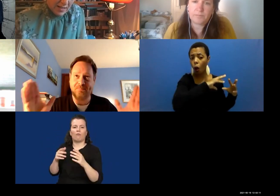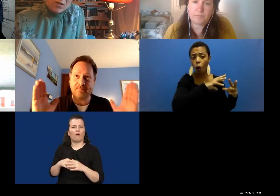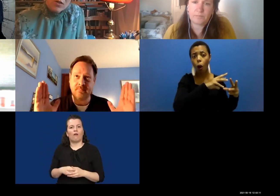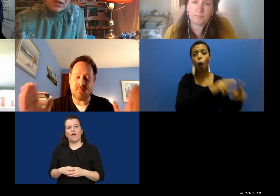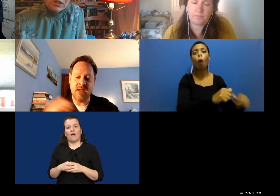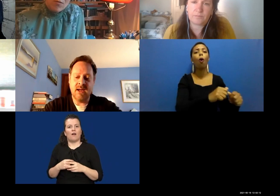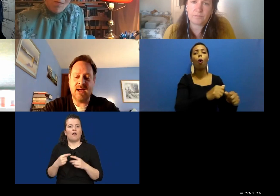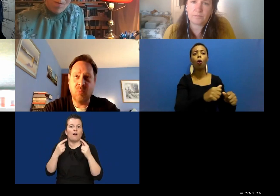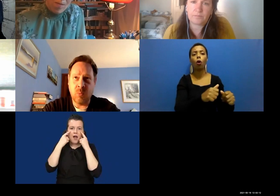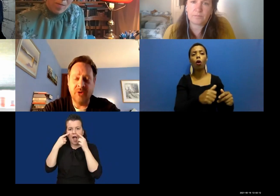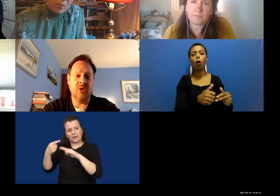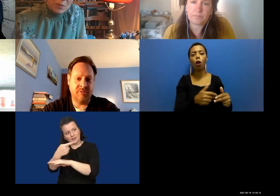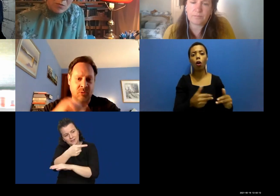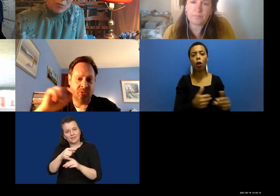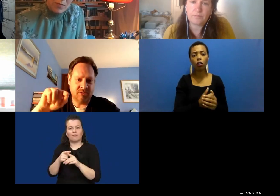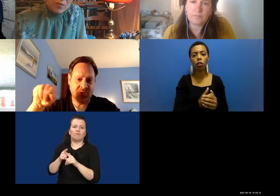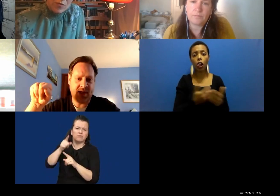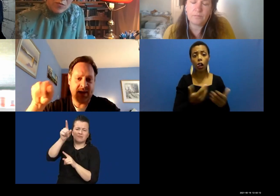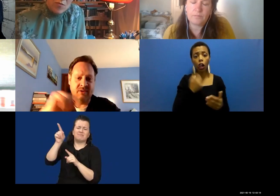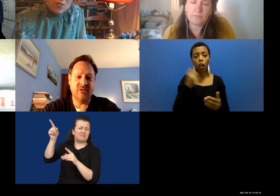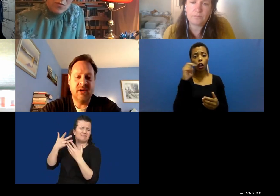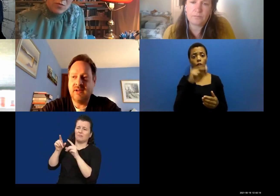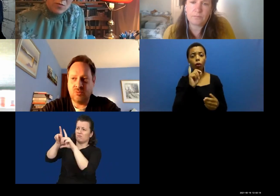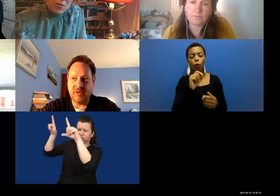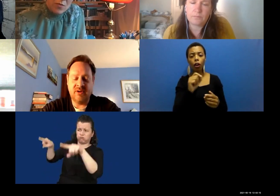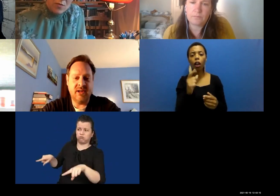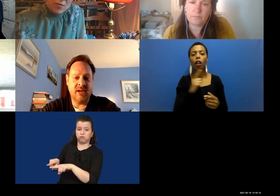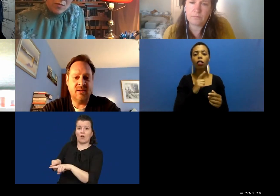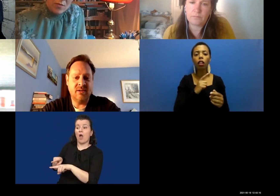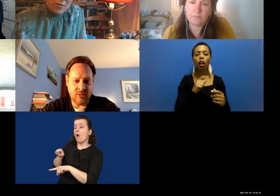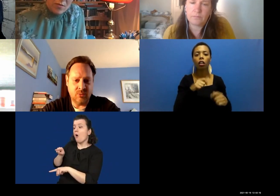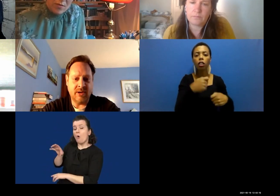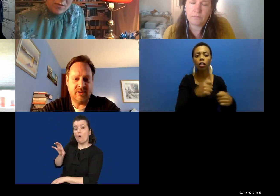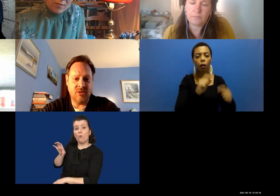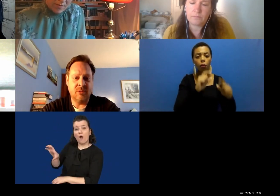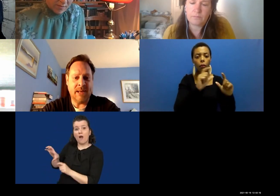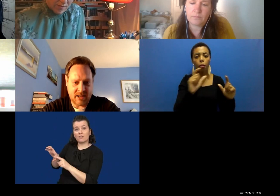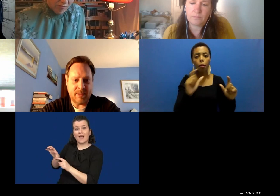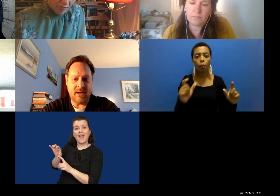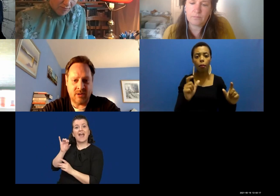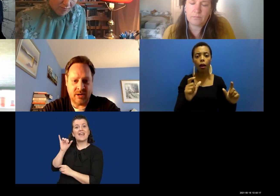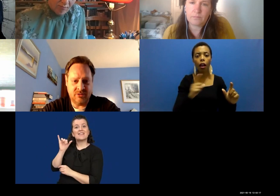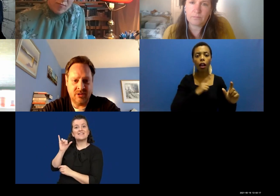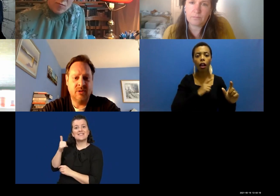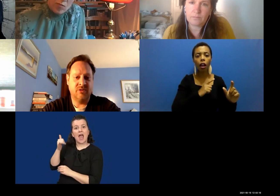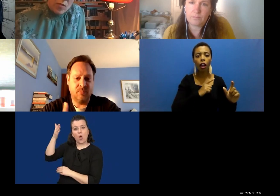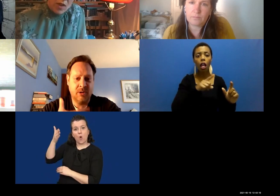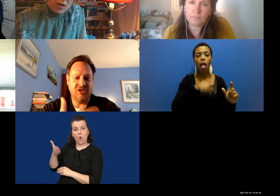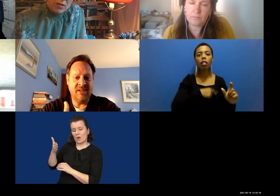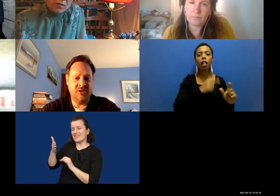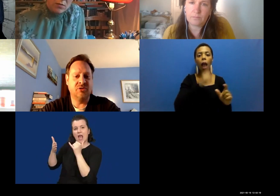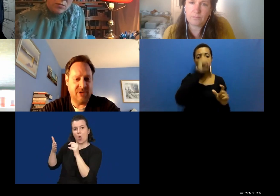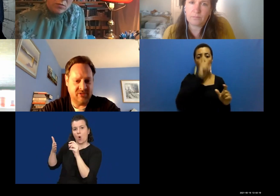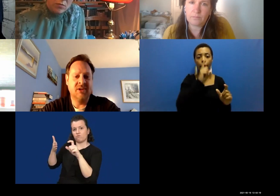else. And one of those little signs is written in yellow writing on a black background, which is